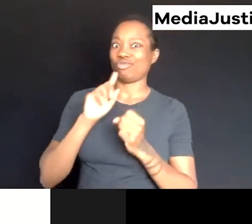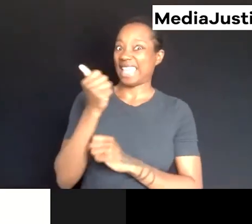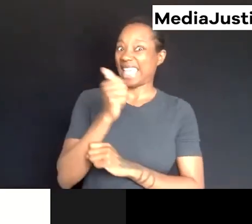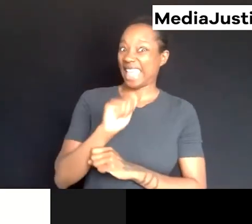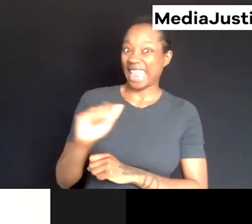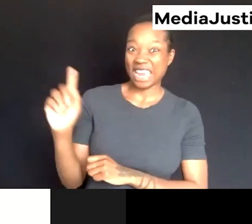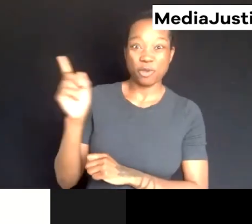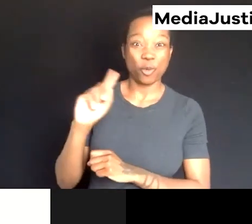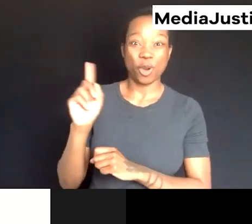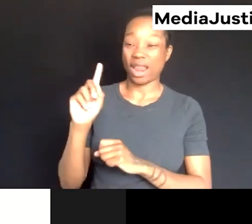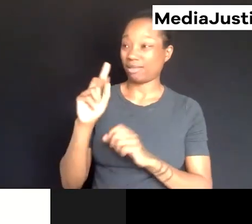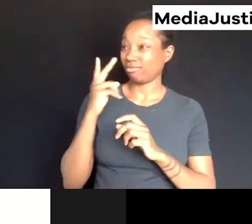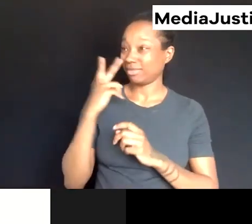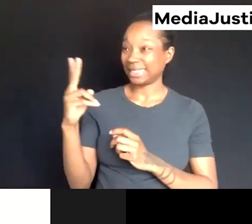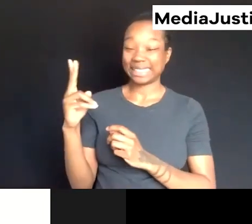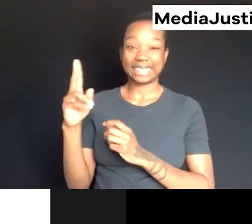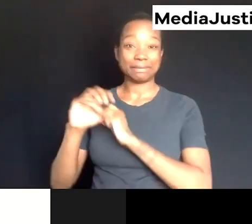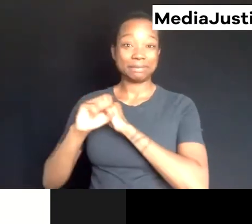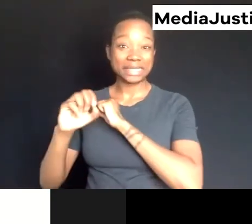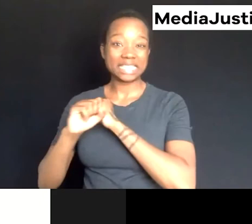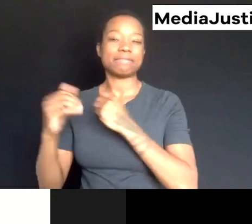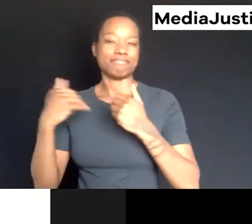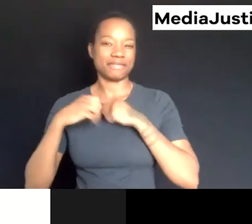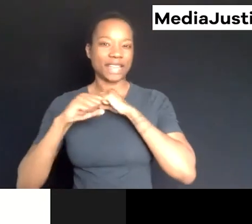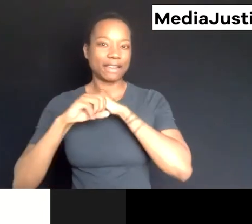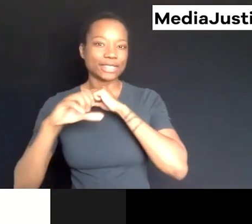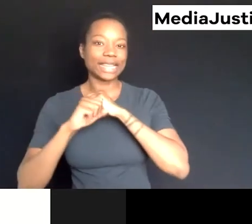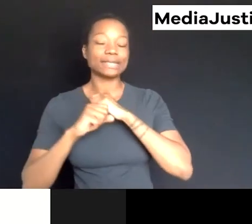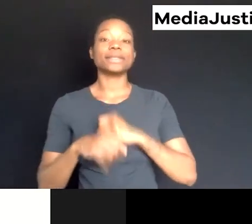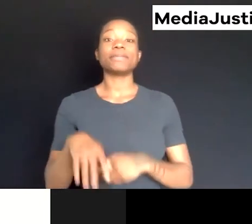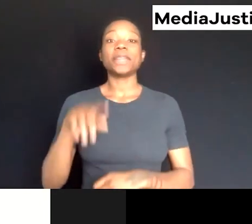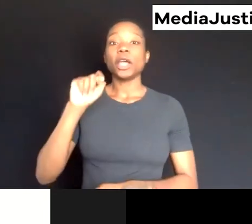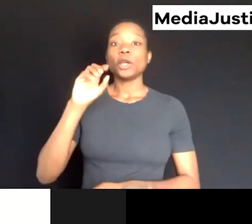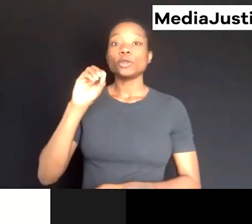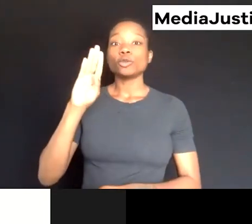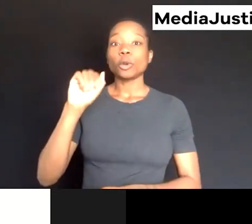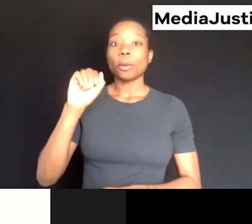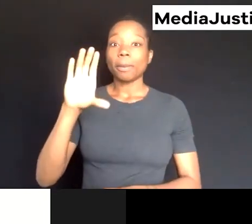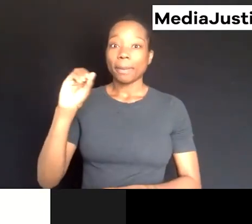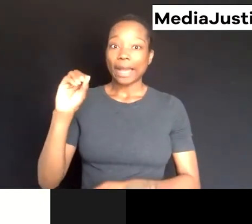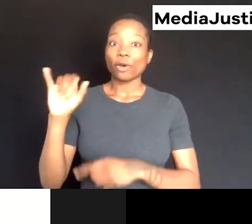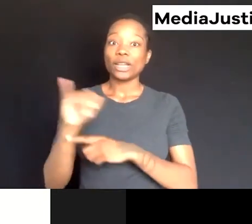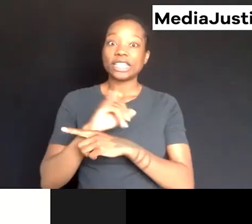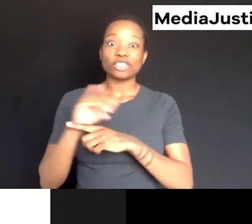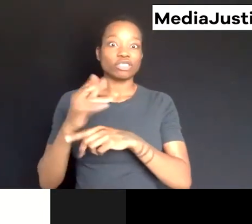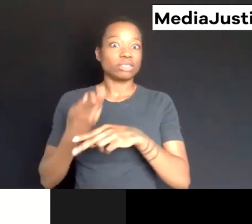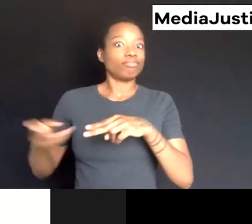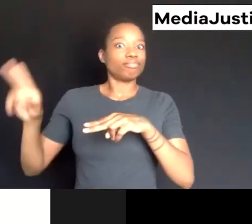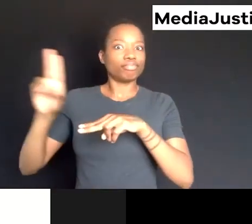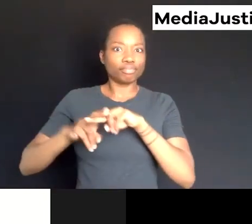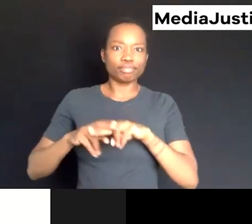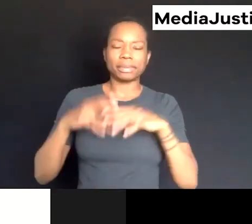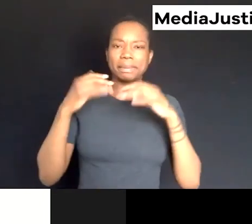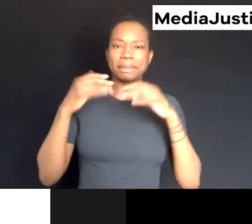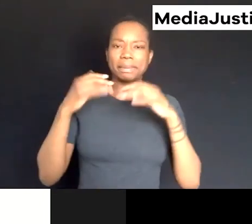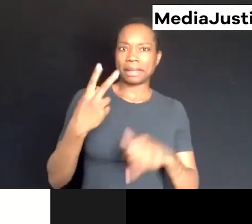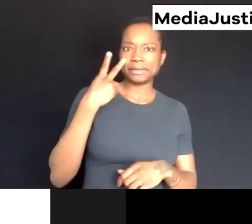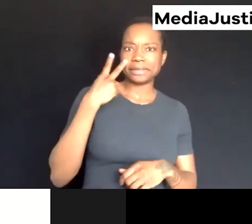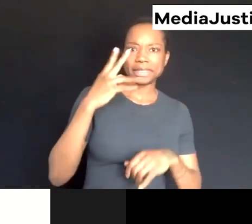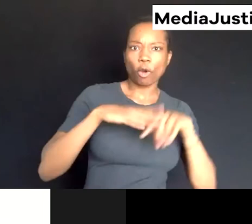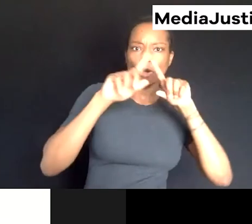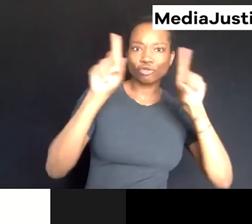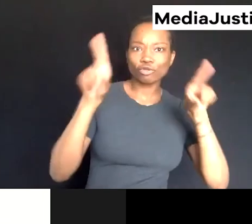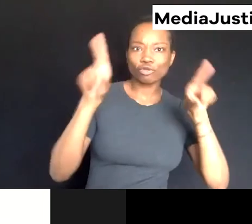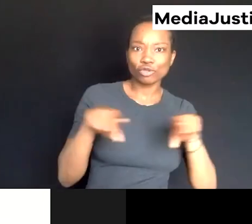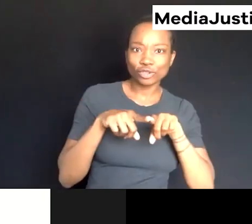my screen, you'll see this advertisement from a magazine of the Marlboro Man. But they were the